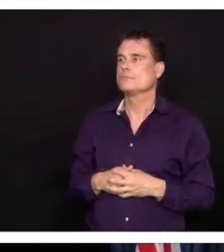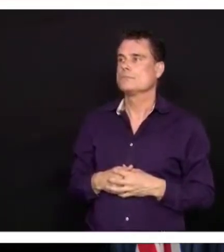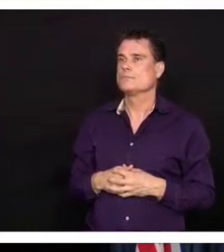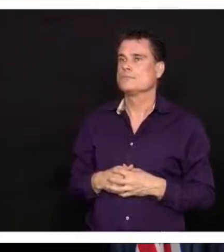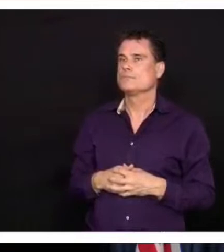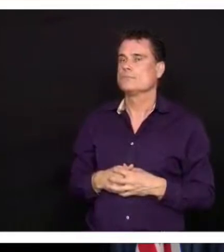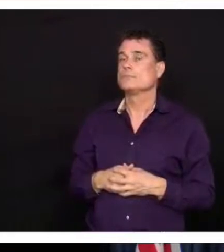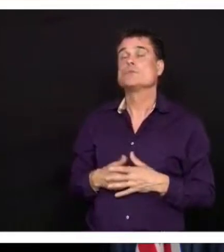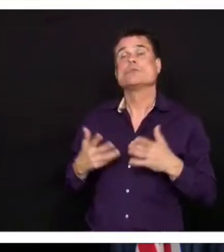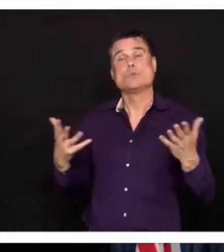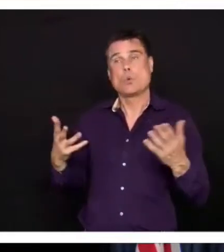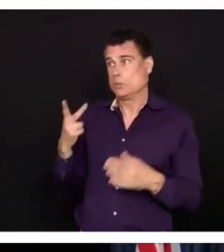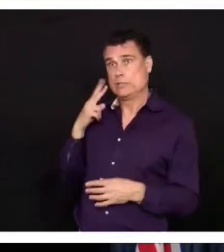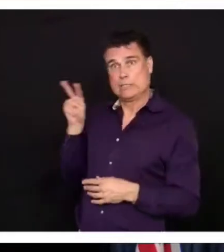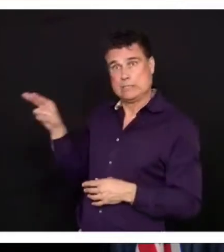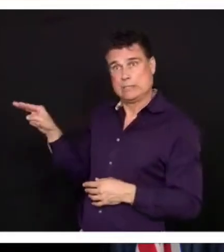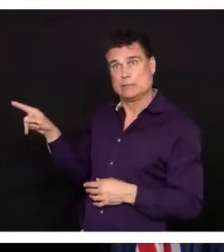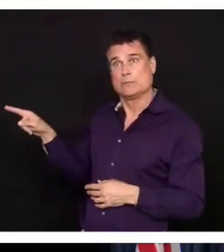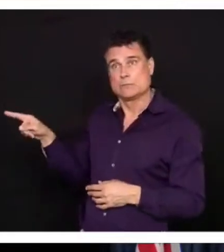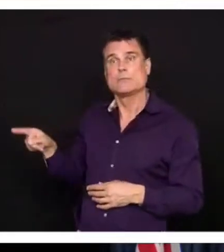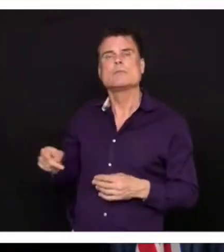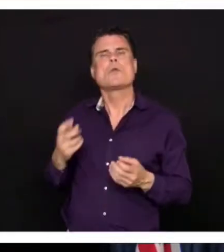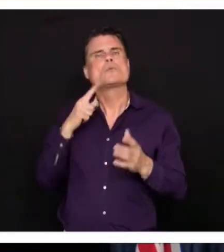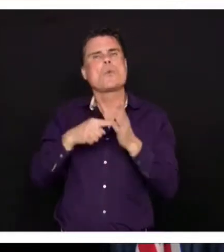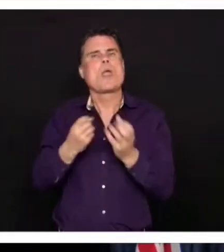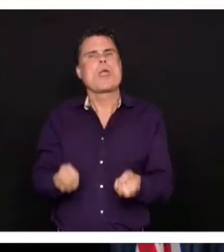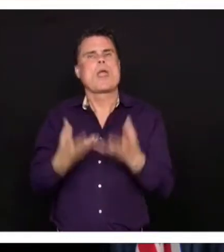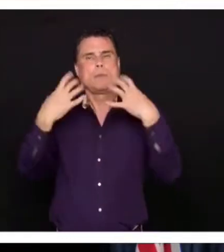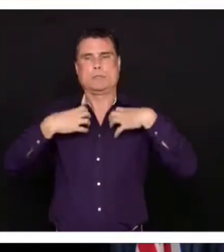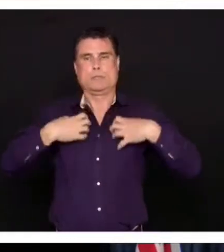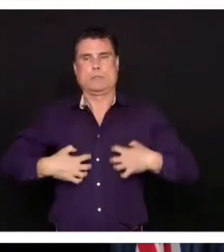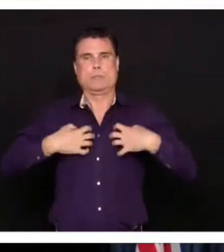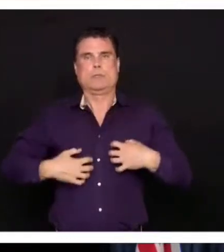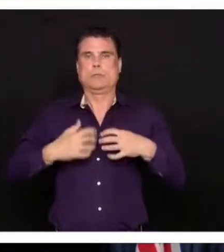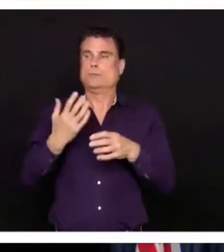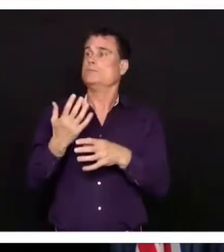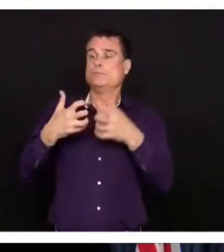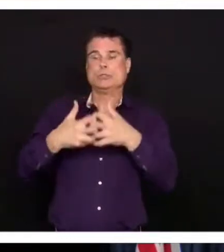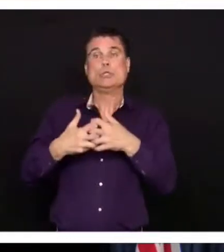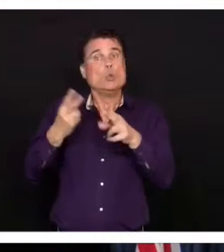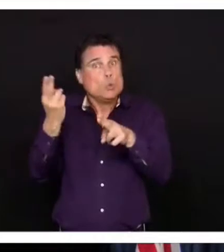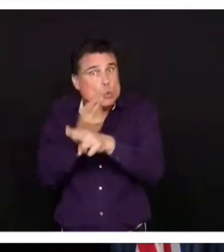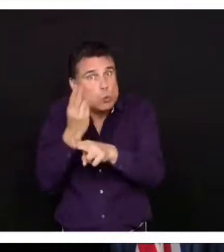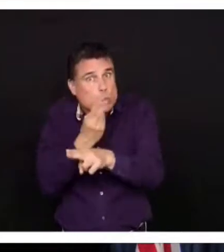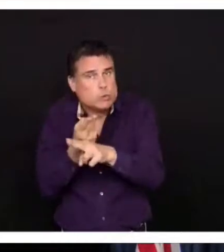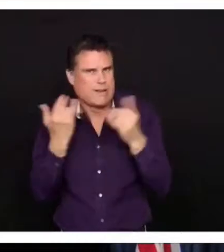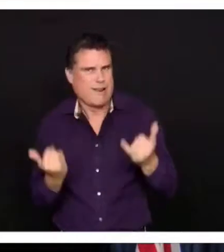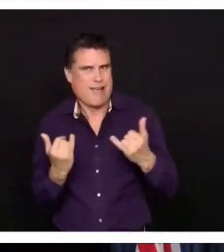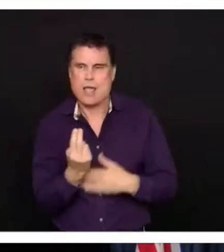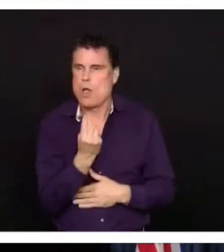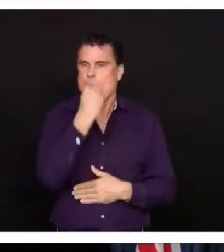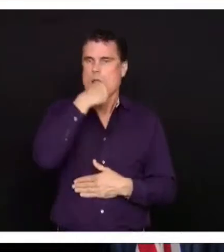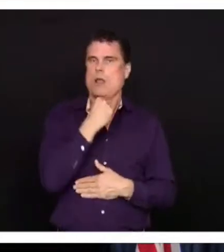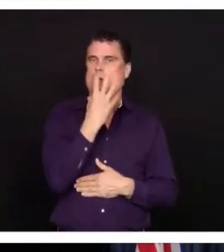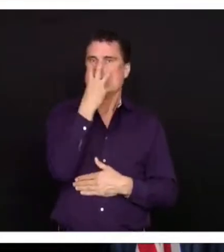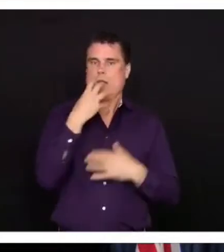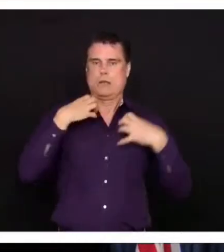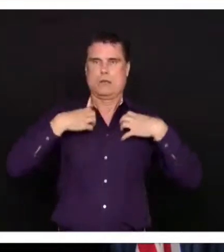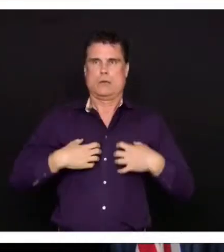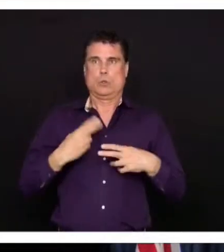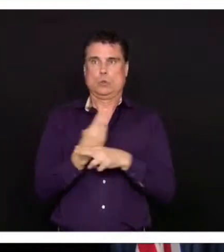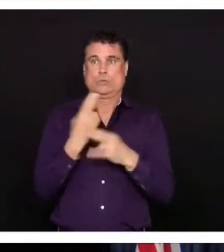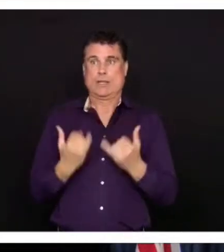for COVID-19 patients at present, and that number as of the 14th of April was 38, having peaked